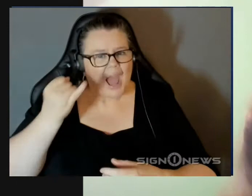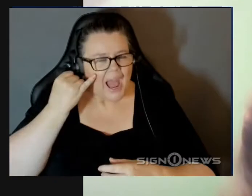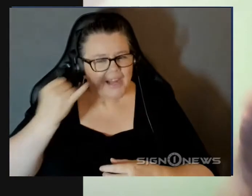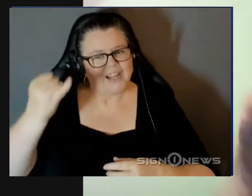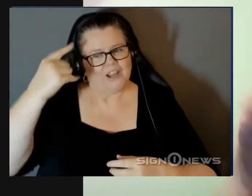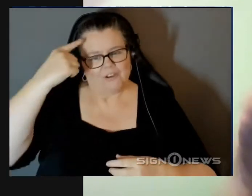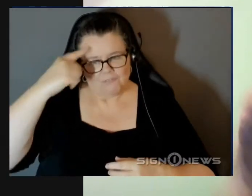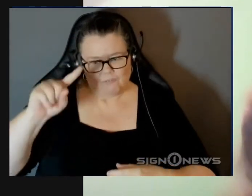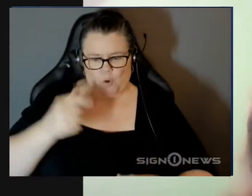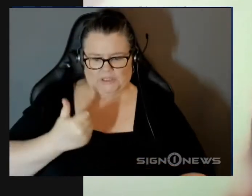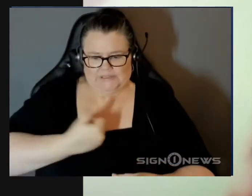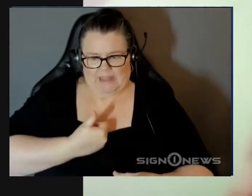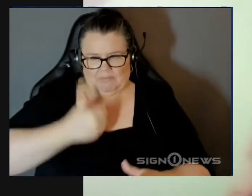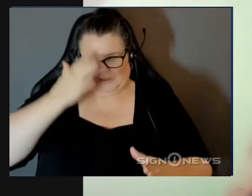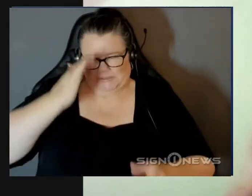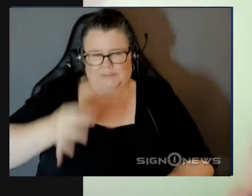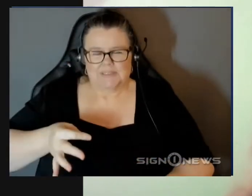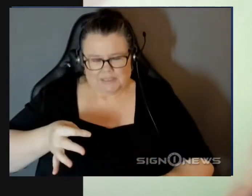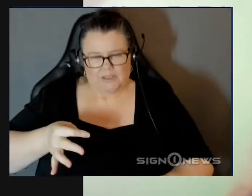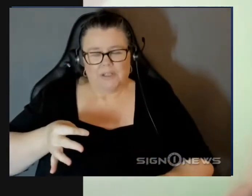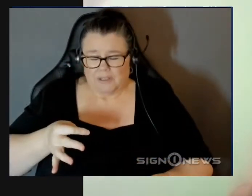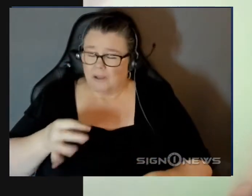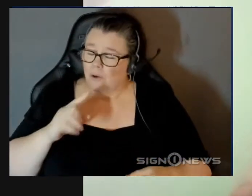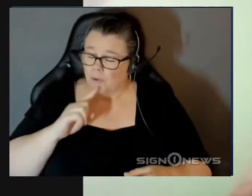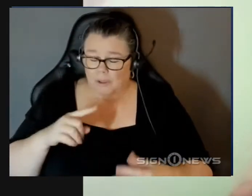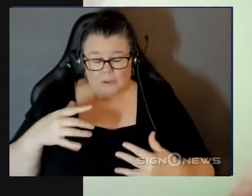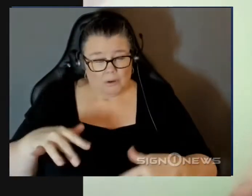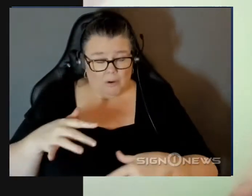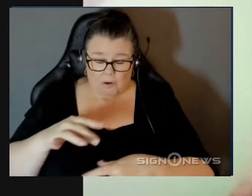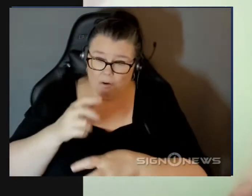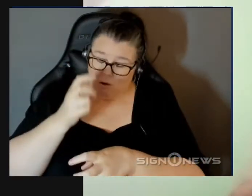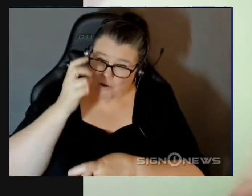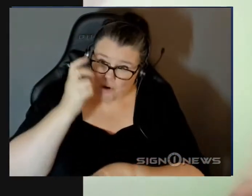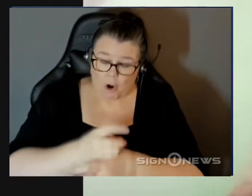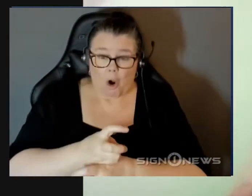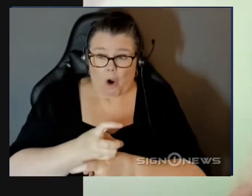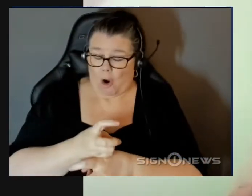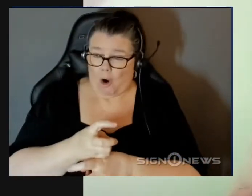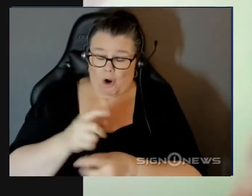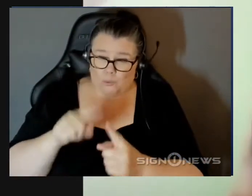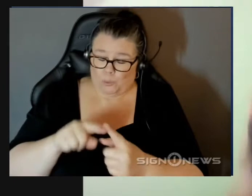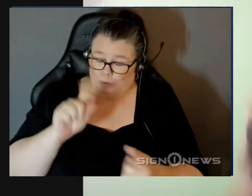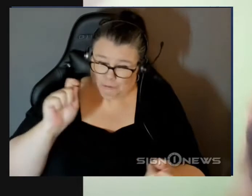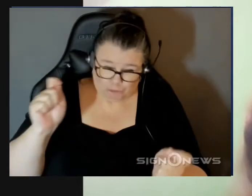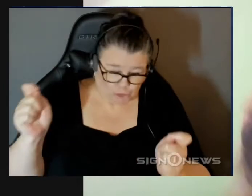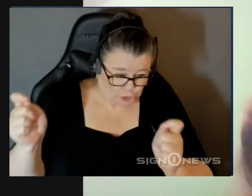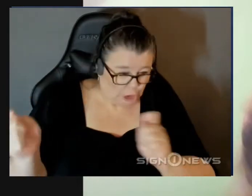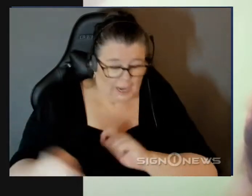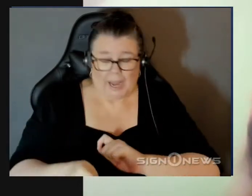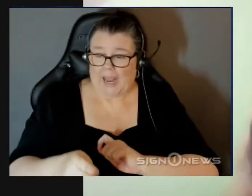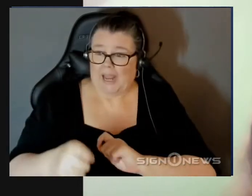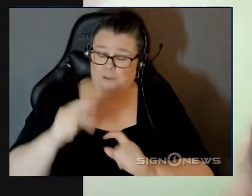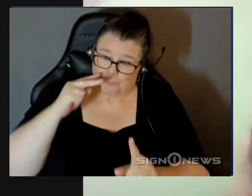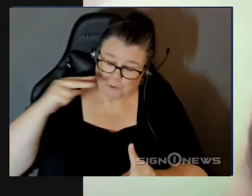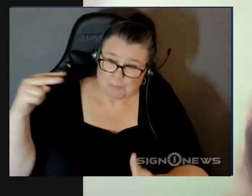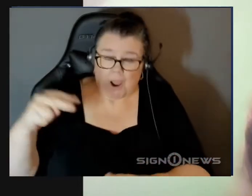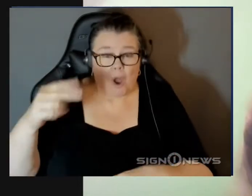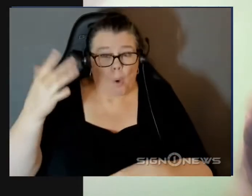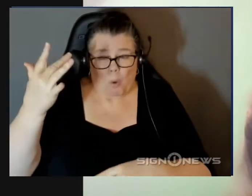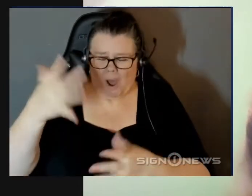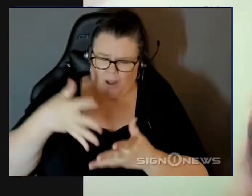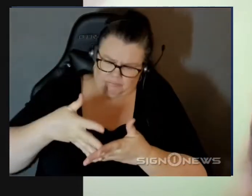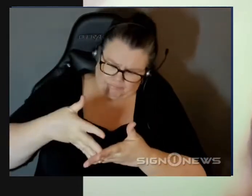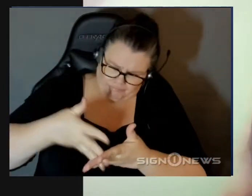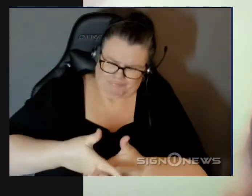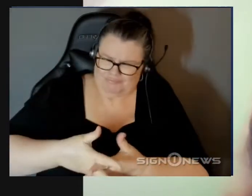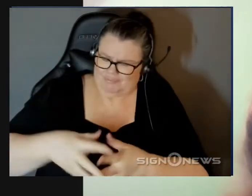takes so much work, because we're really dealing with this kind of entrenched history of relying on guardianship. I think we're seeing